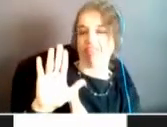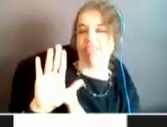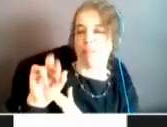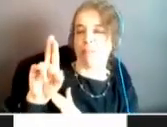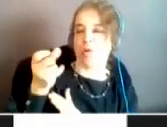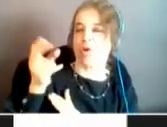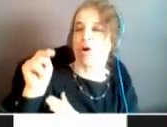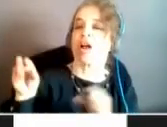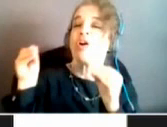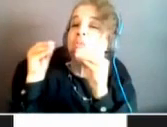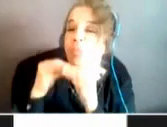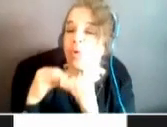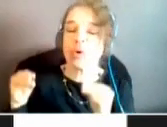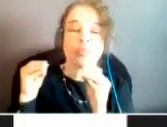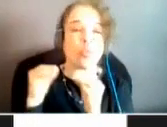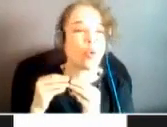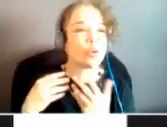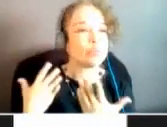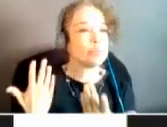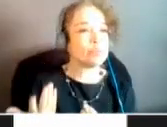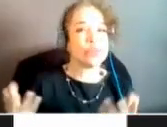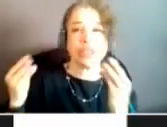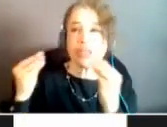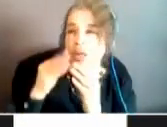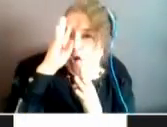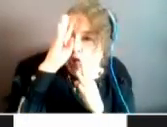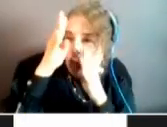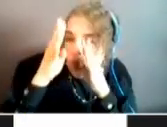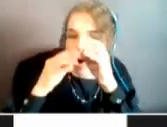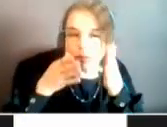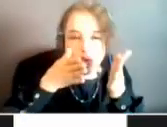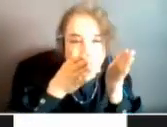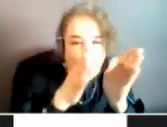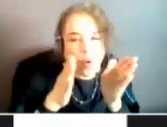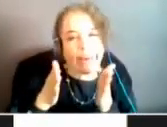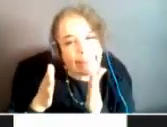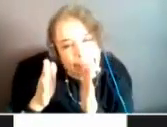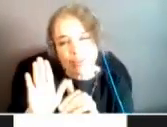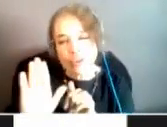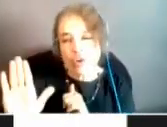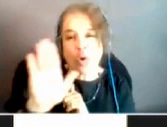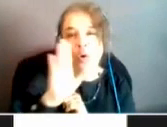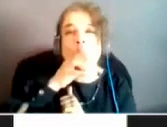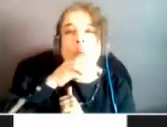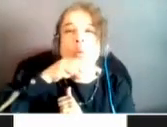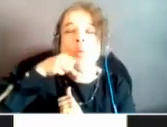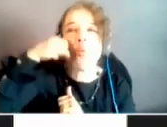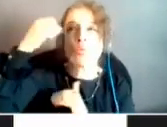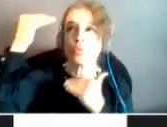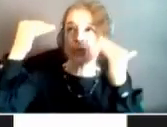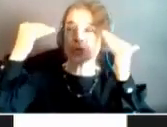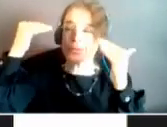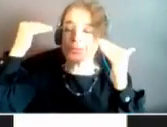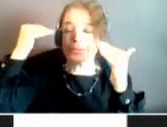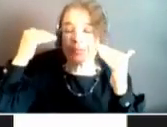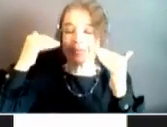do more, you know, creating a structure in terms of your older adult